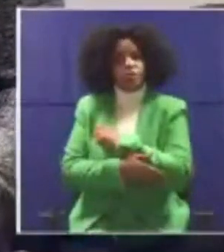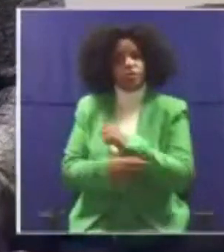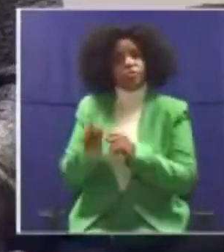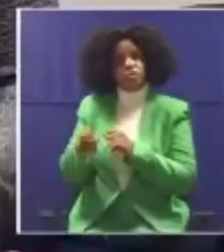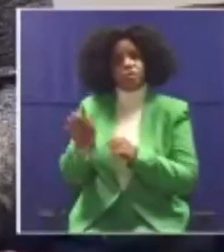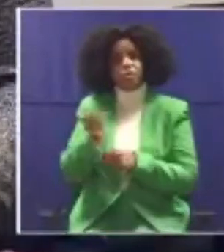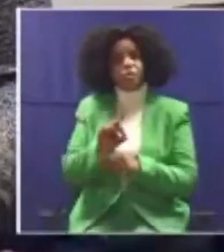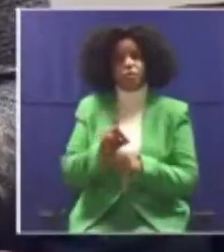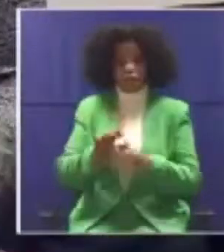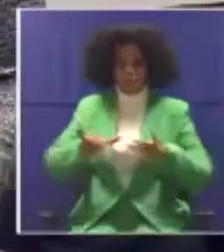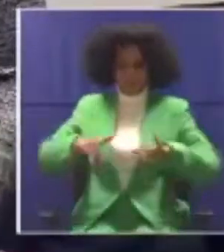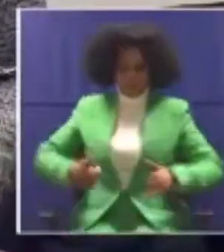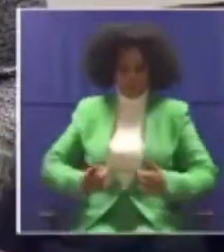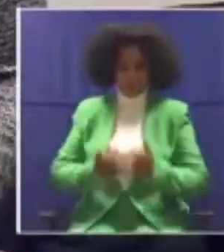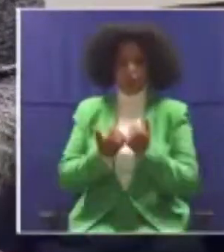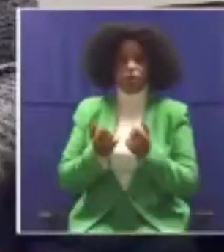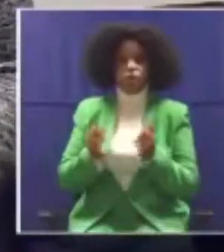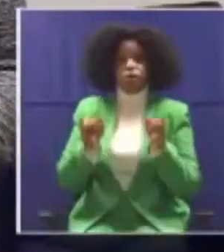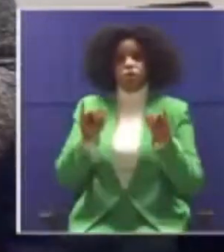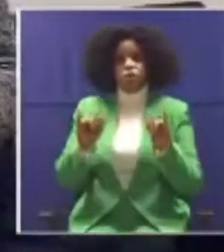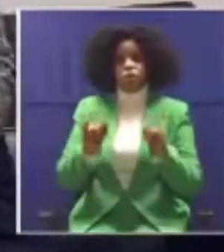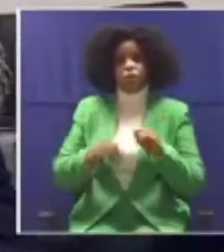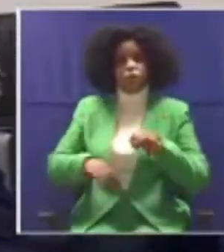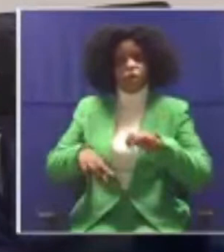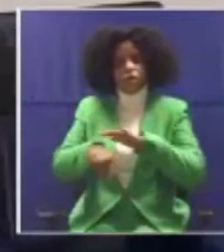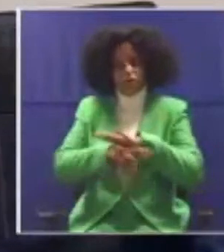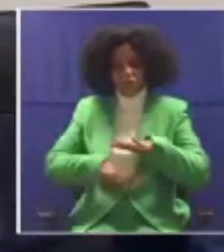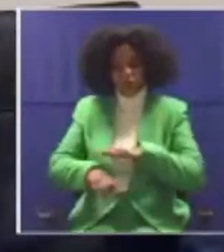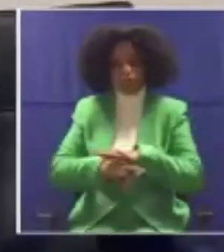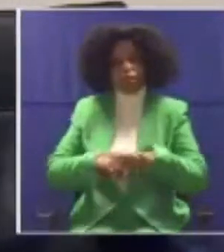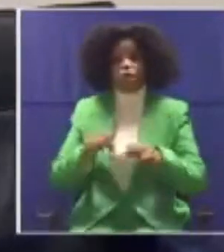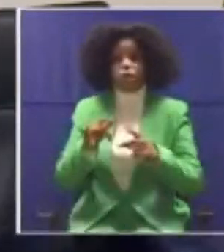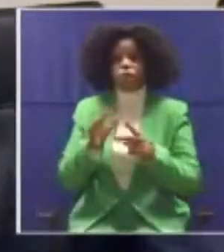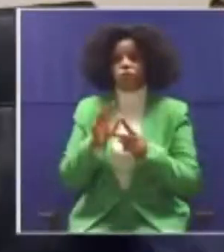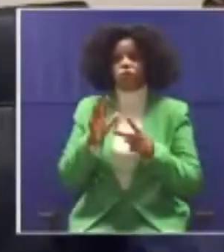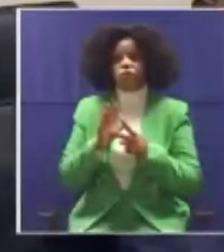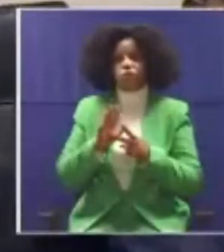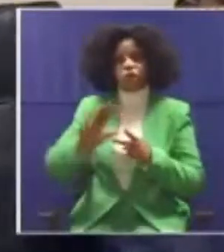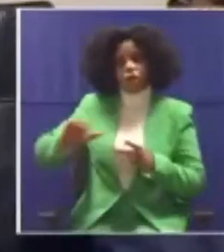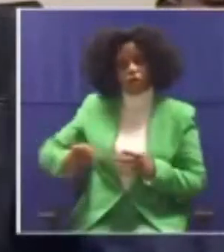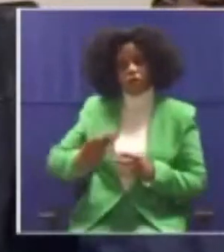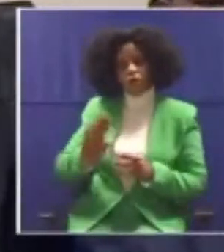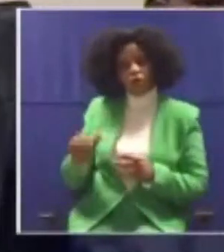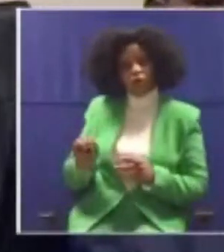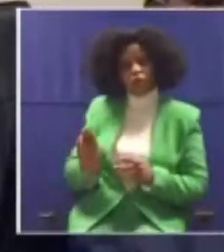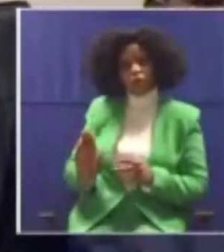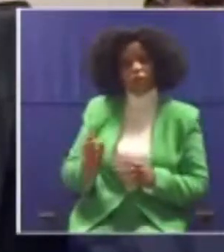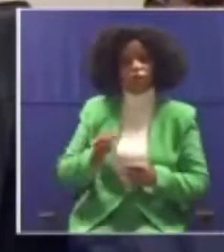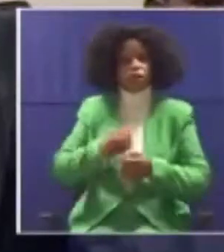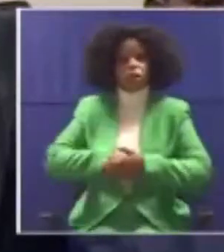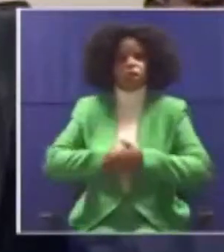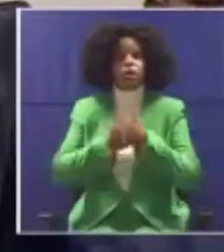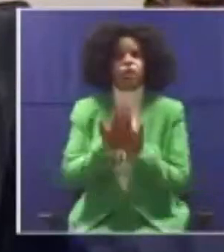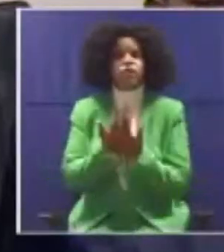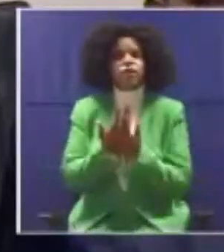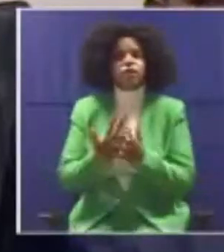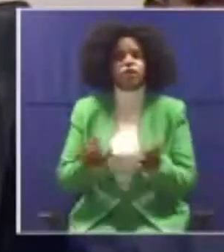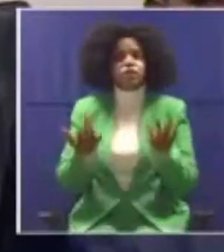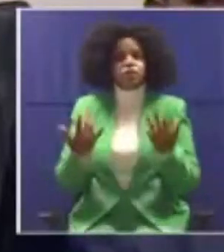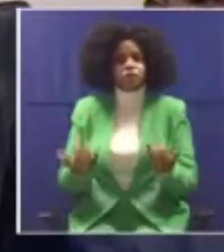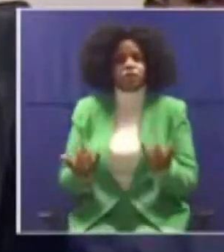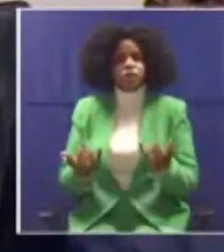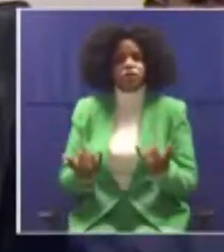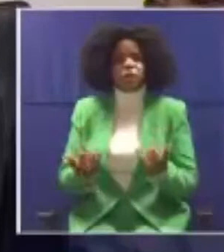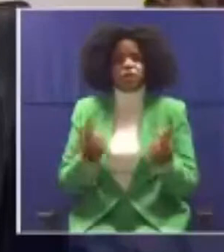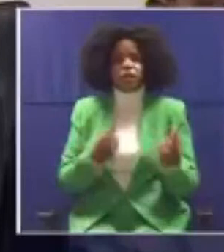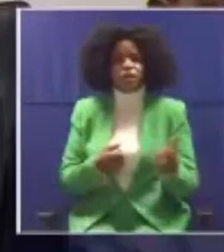channels, regional, continental, and international multilateral institutions in the international